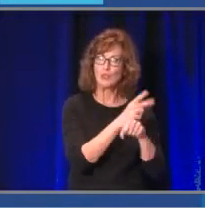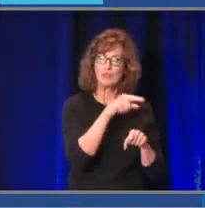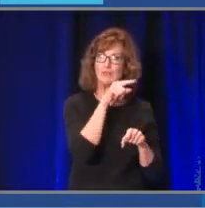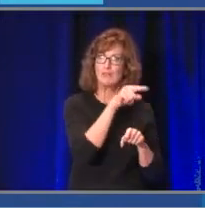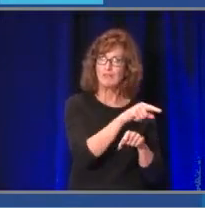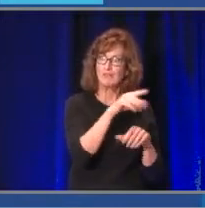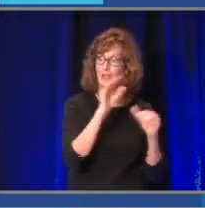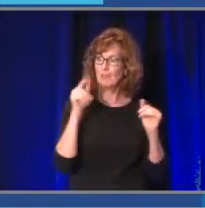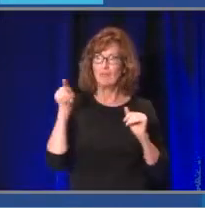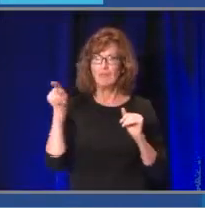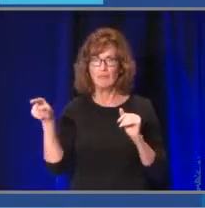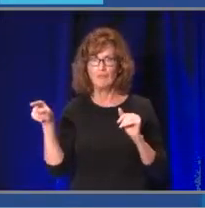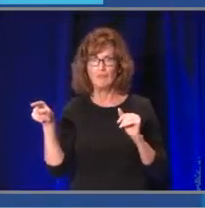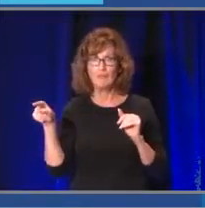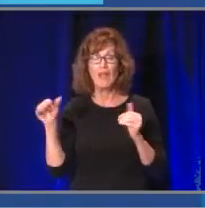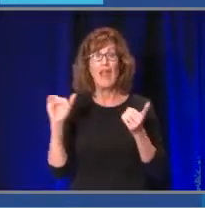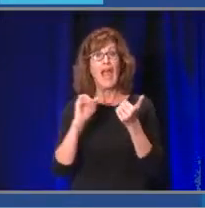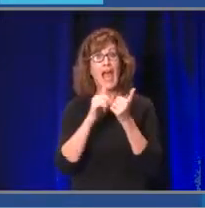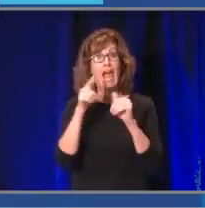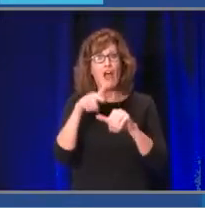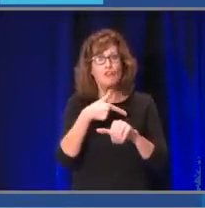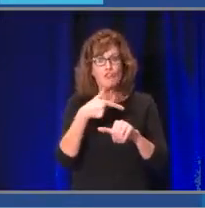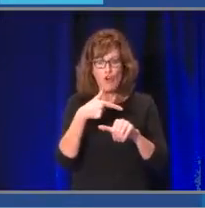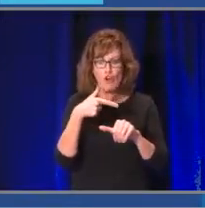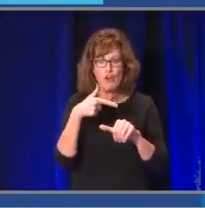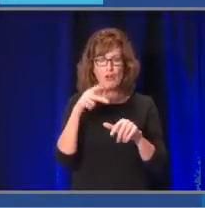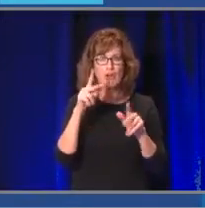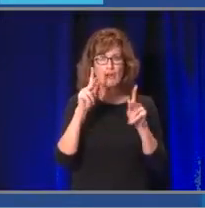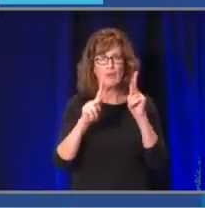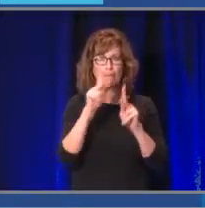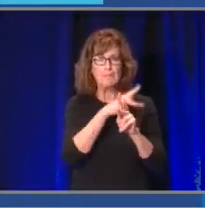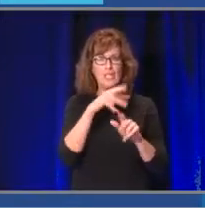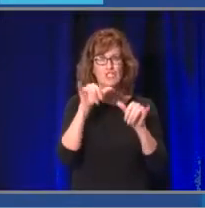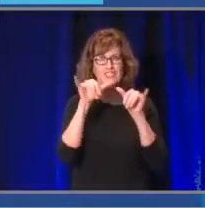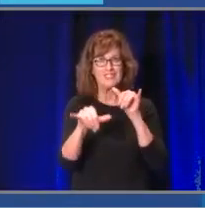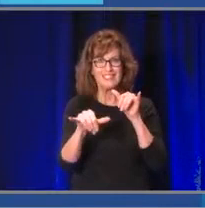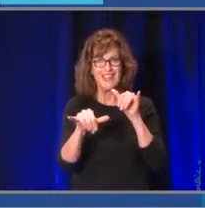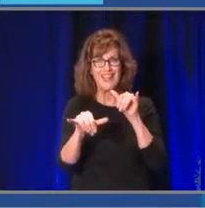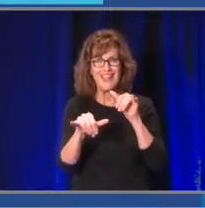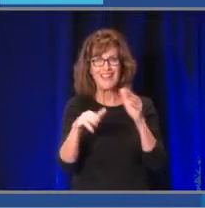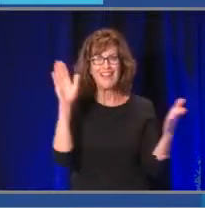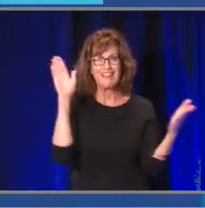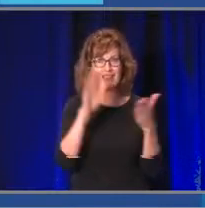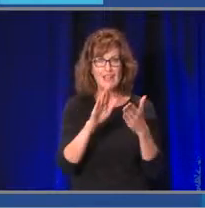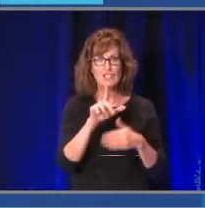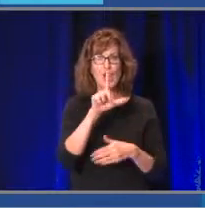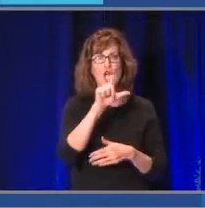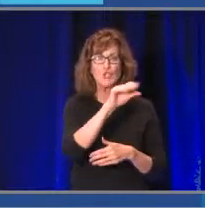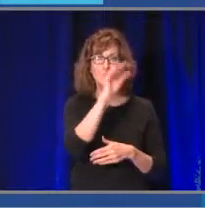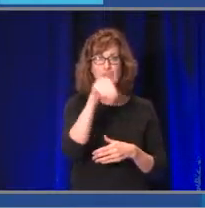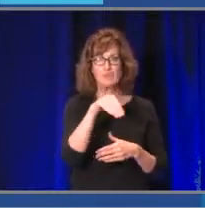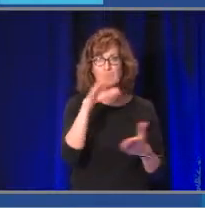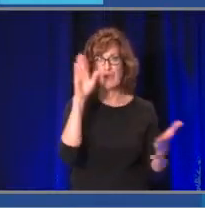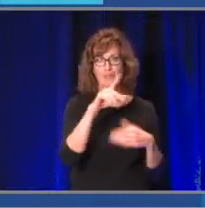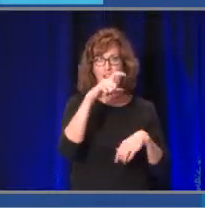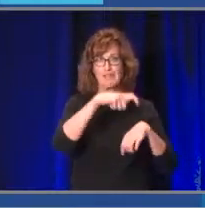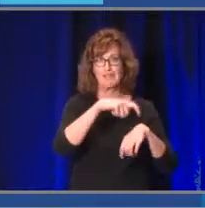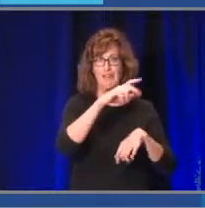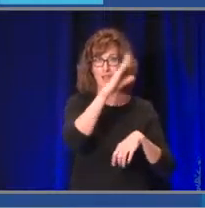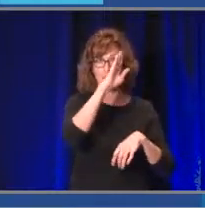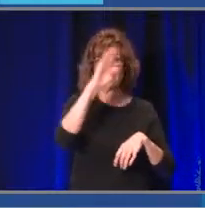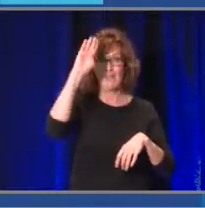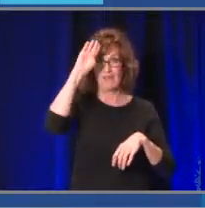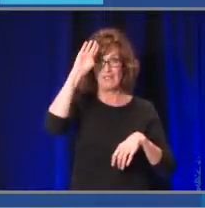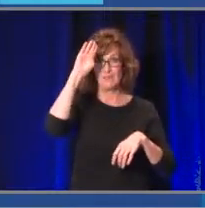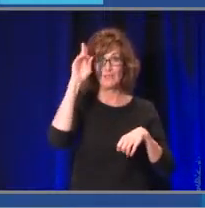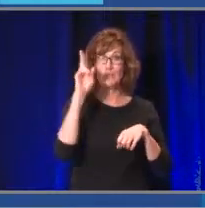multi-port. Our length of stay is also less. About 20% less time is required in the hospital when doing this with a